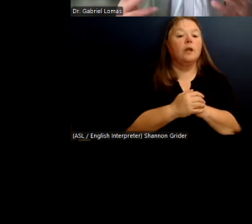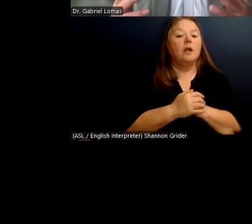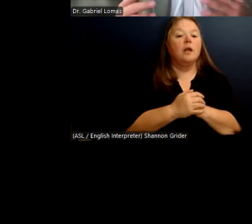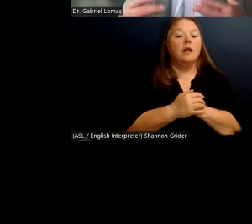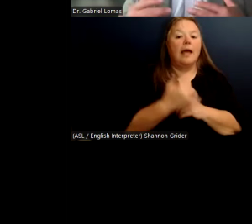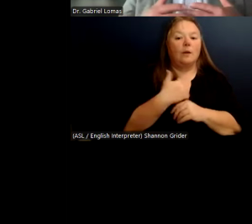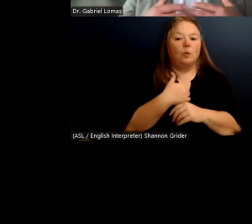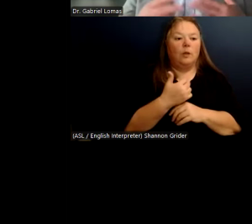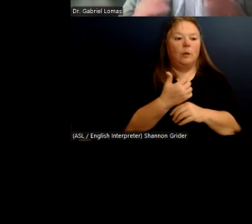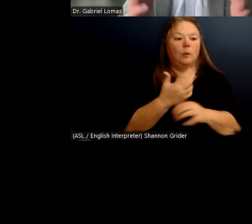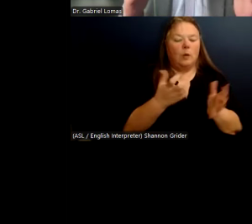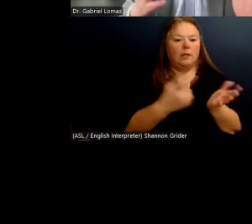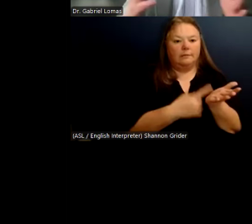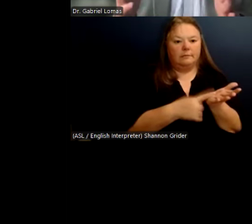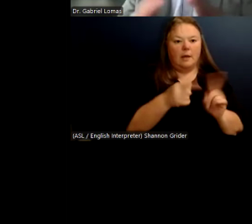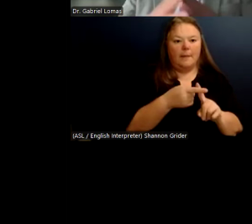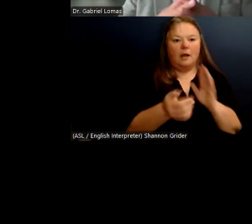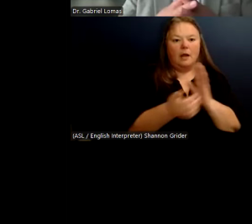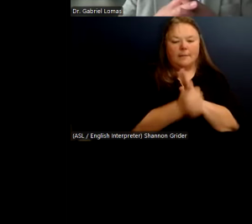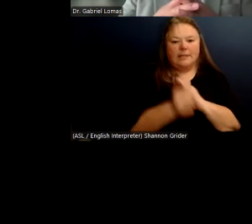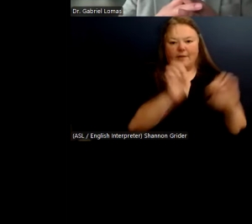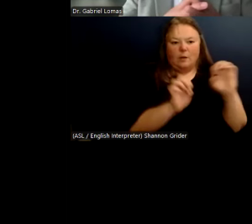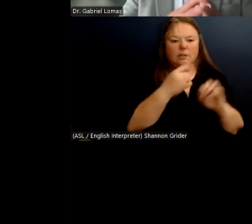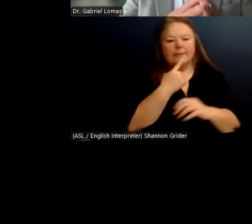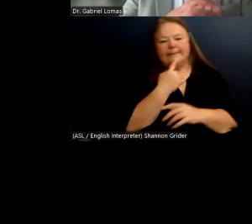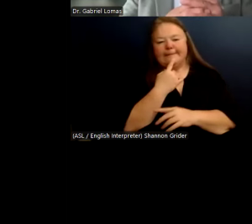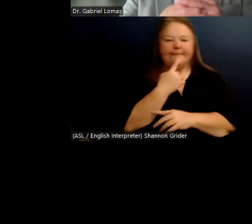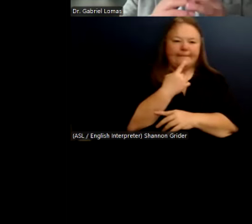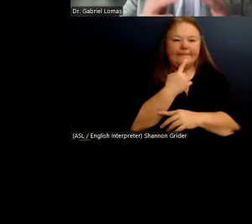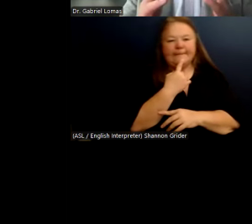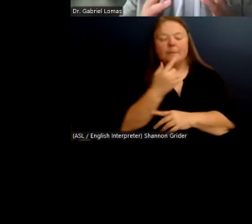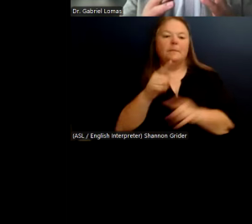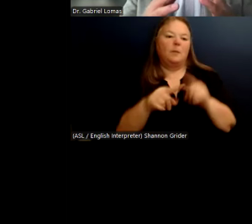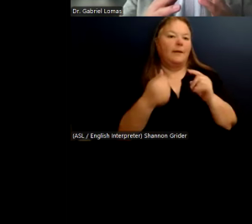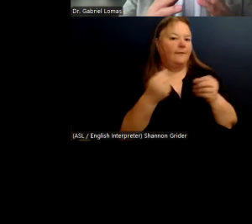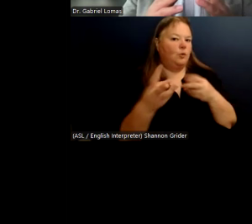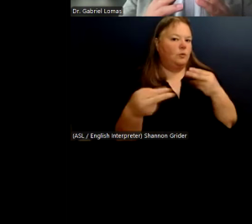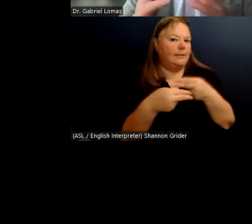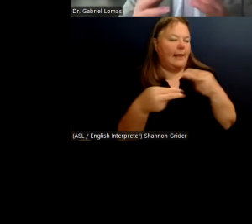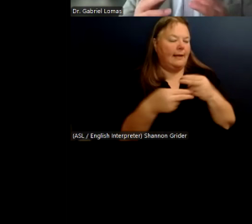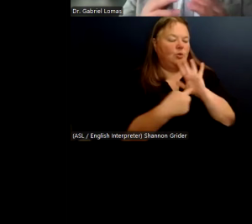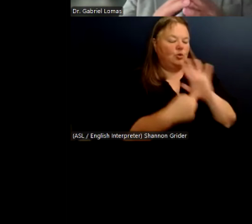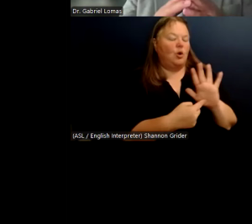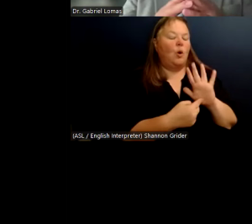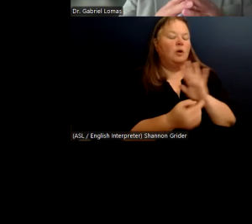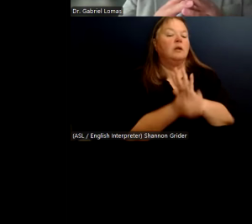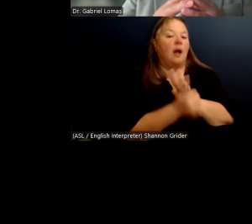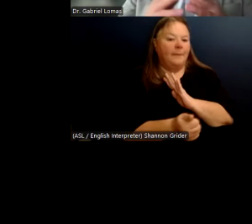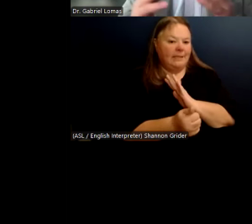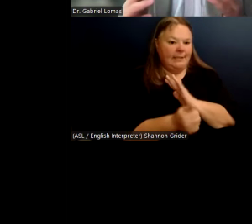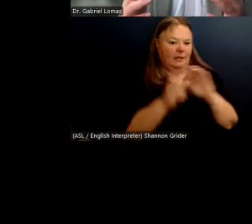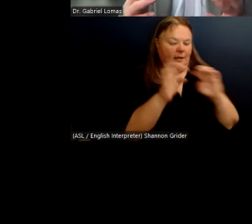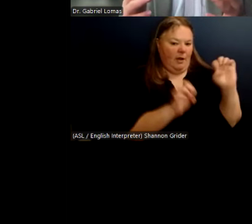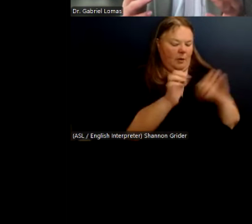to please touch on competency evaluation. I wasn't sure which direction, but we have a couple of slides here that address that topic.